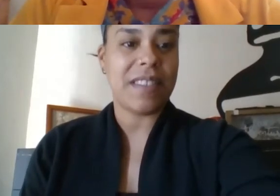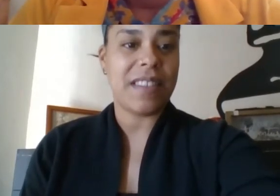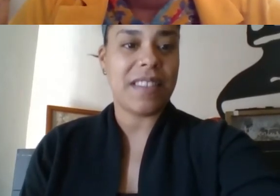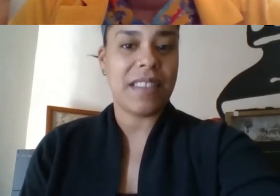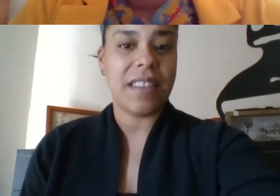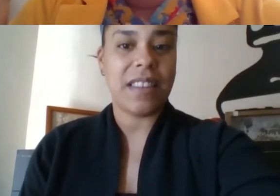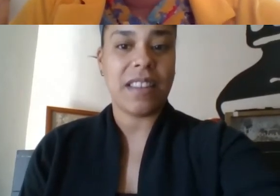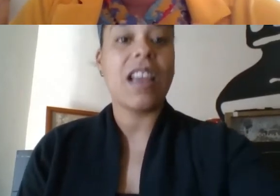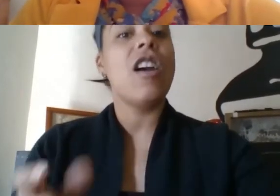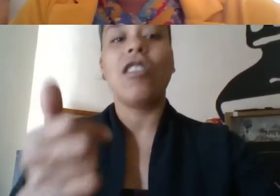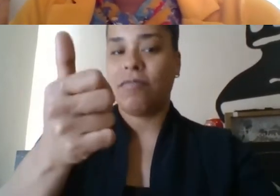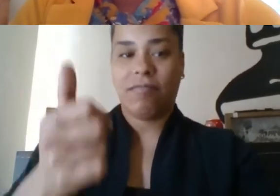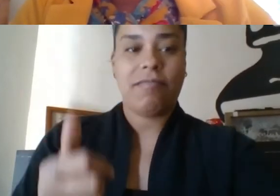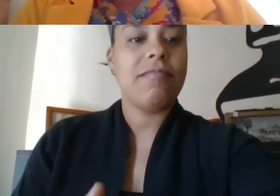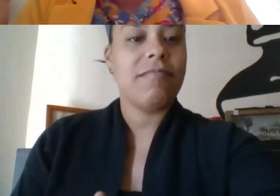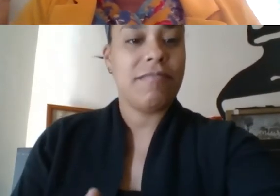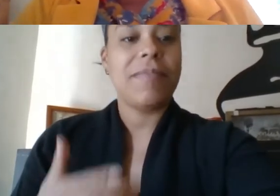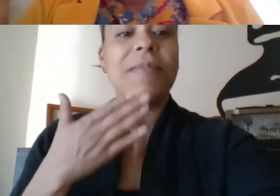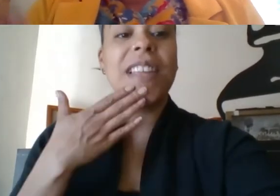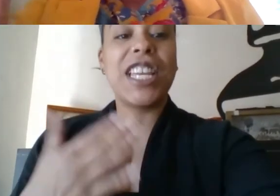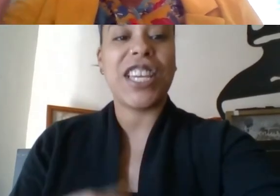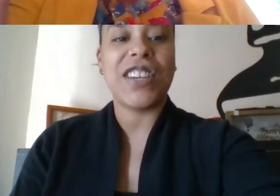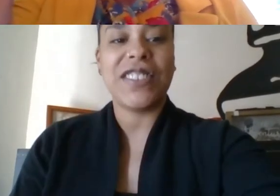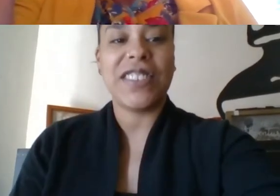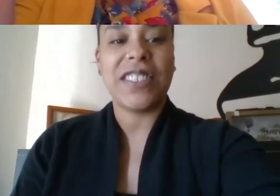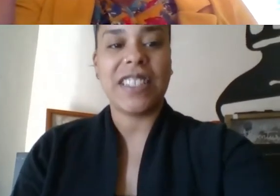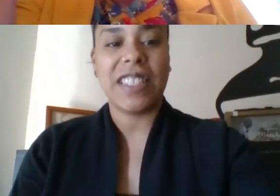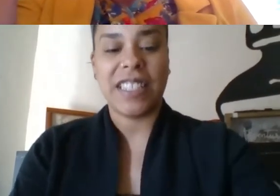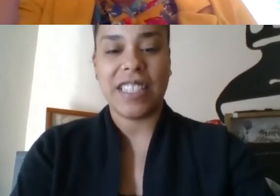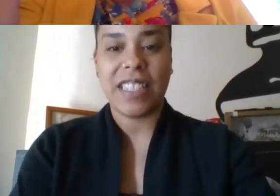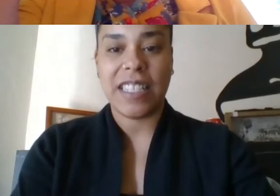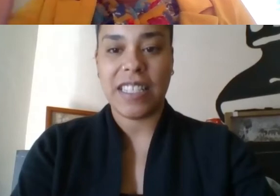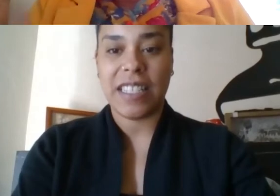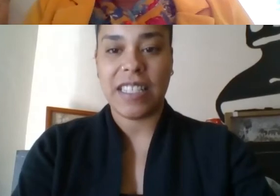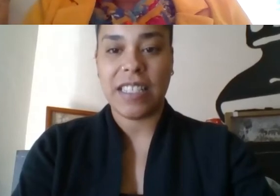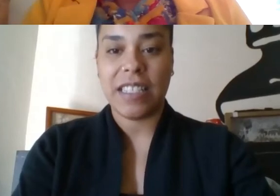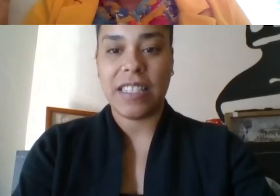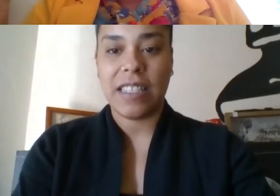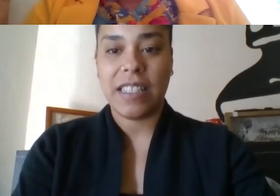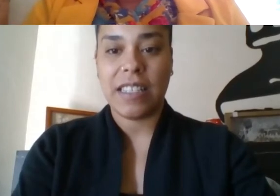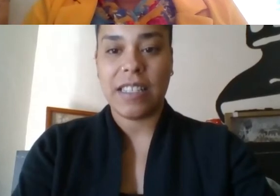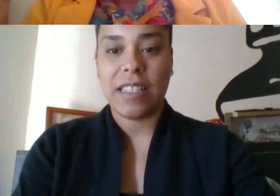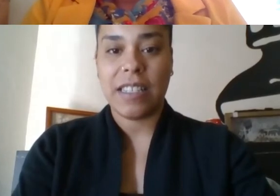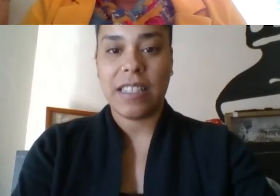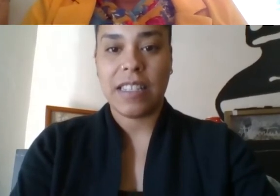just click on the closed captioning button at the bottom. Thank you. And